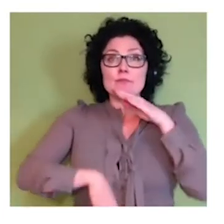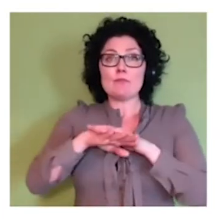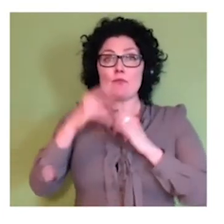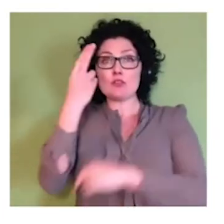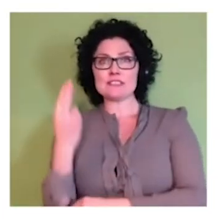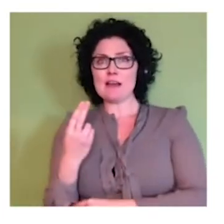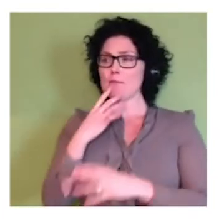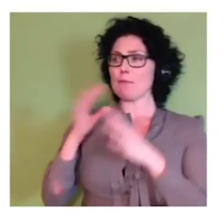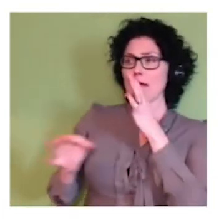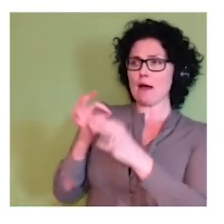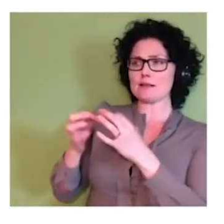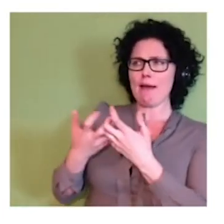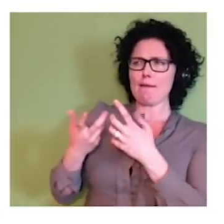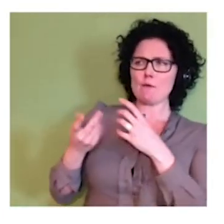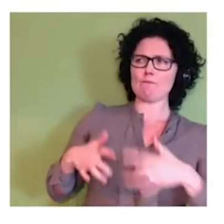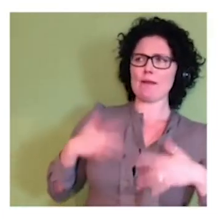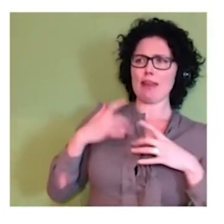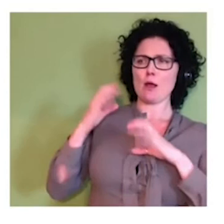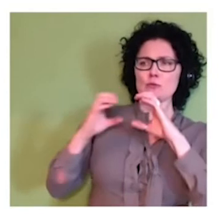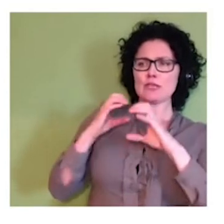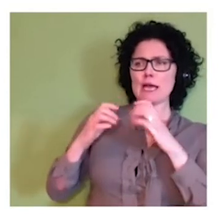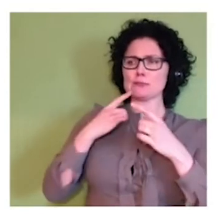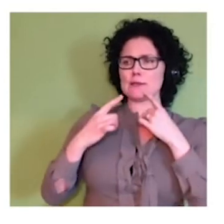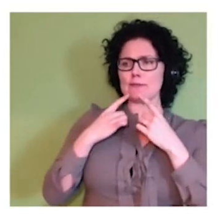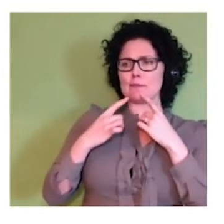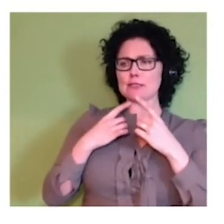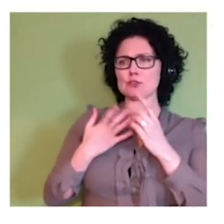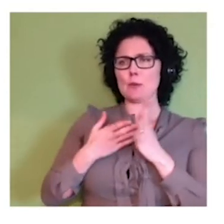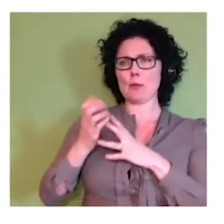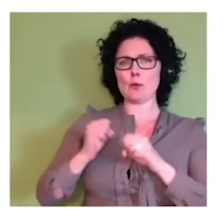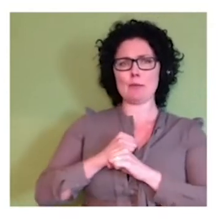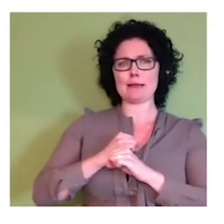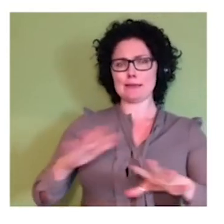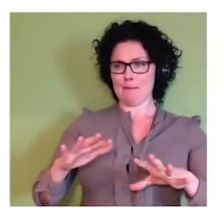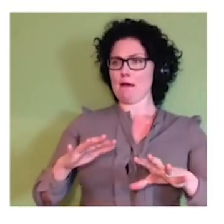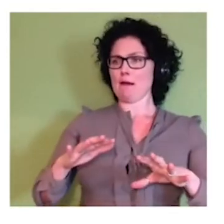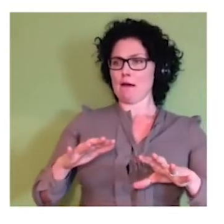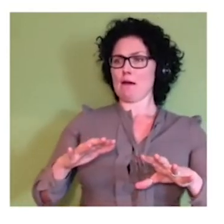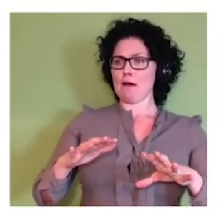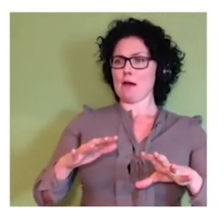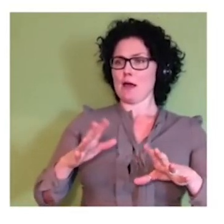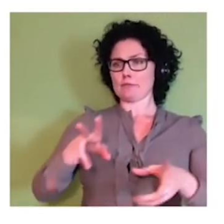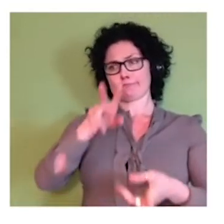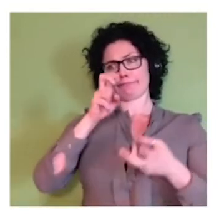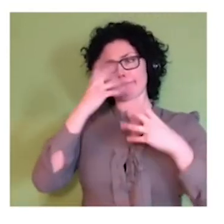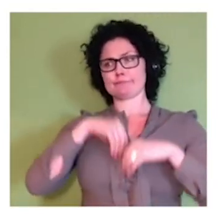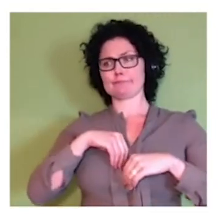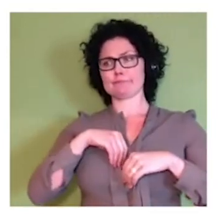the communication and information provided during the pandemic. Of those who consider themselves a disabled